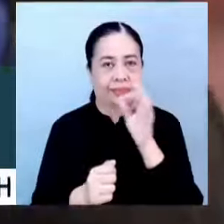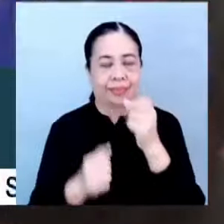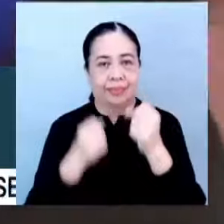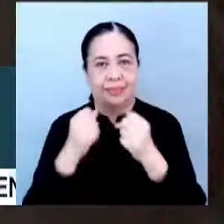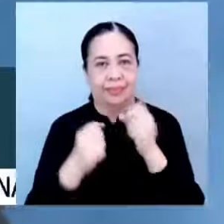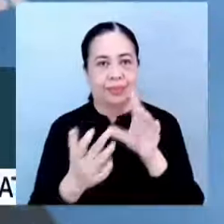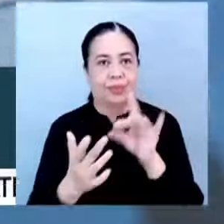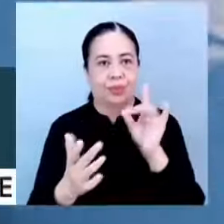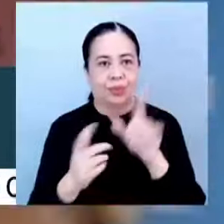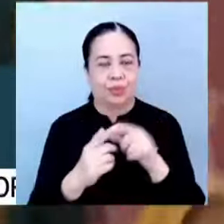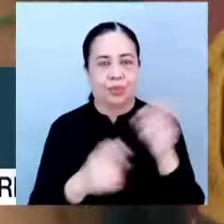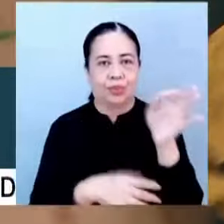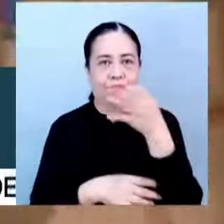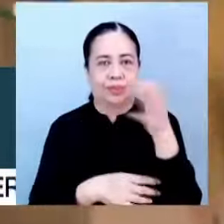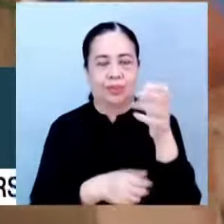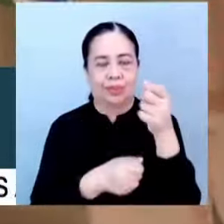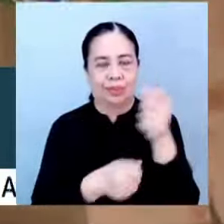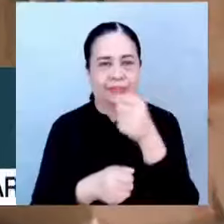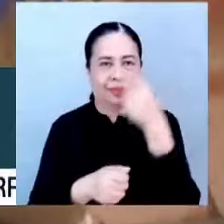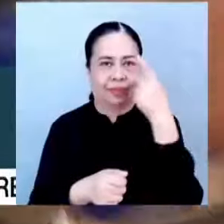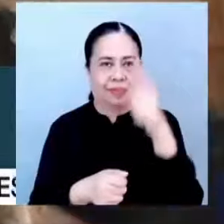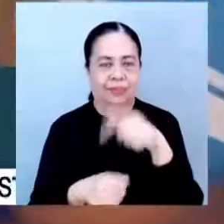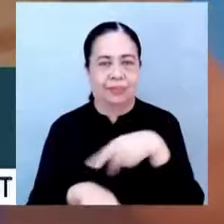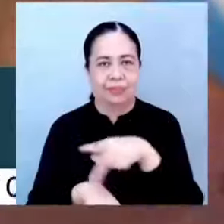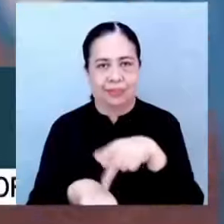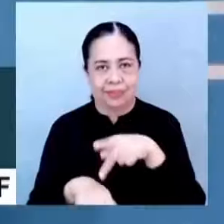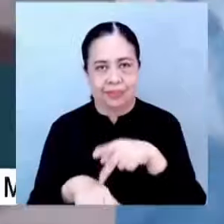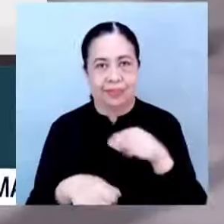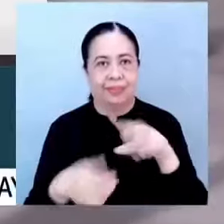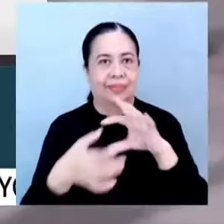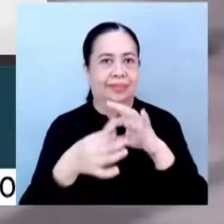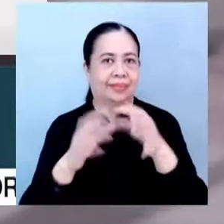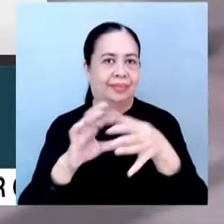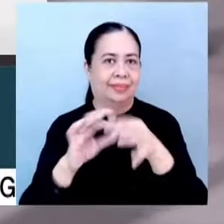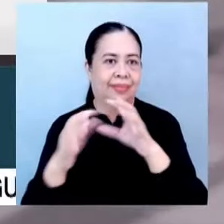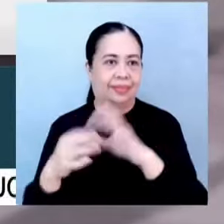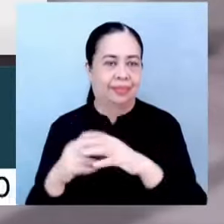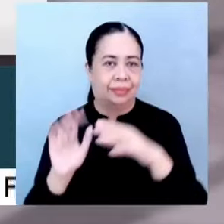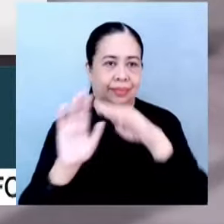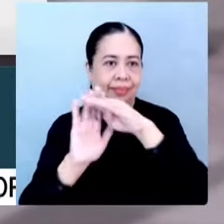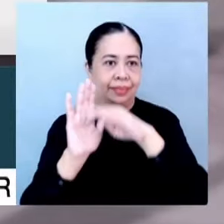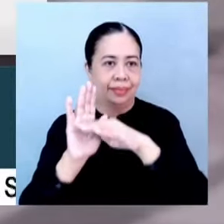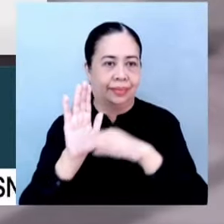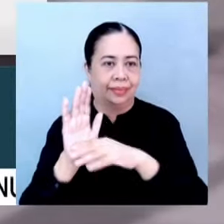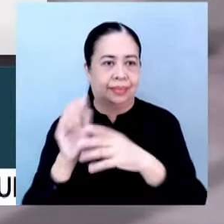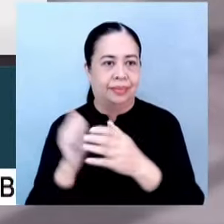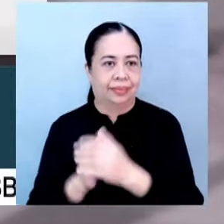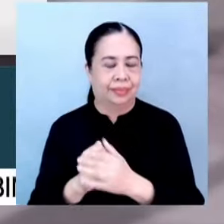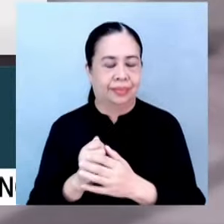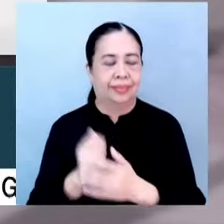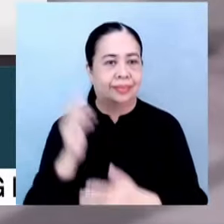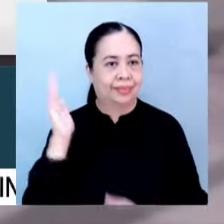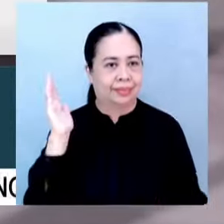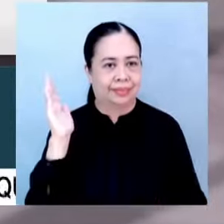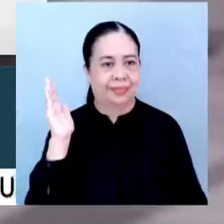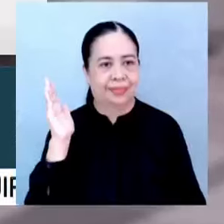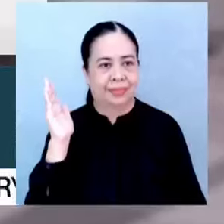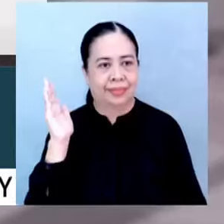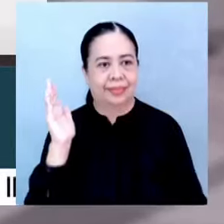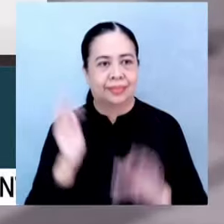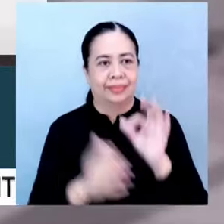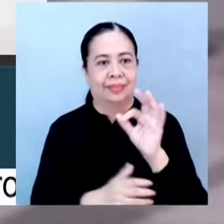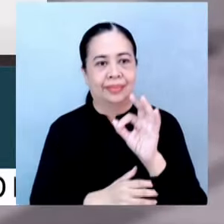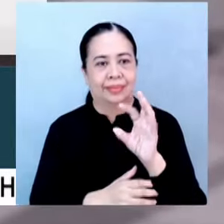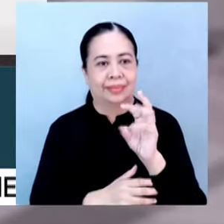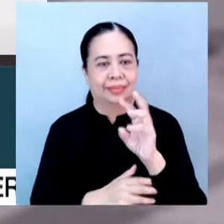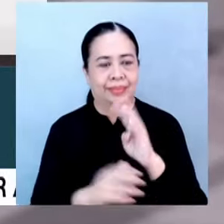chosen to be flag bearers for the country in the Olympics. The list includes Manfredo Alipala in